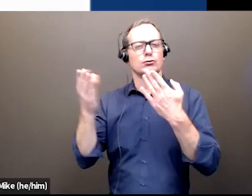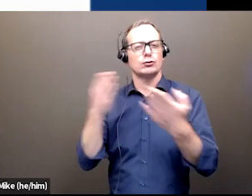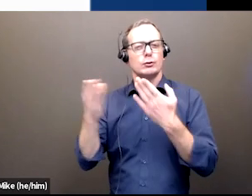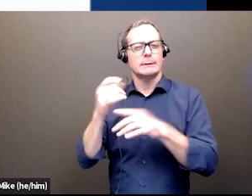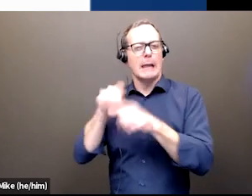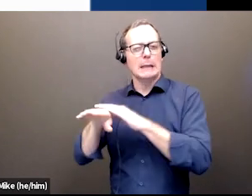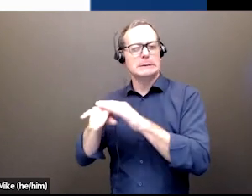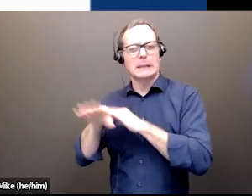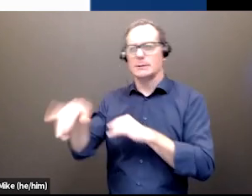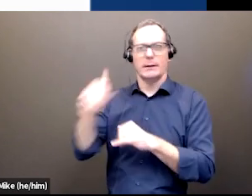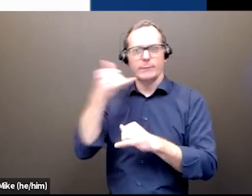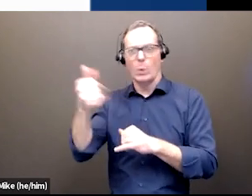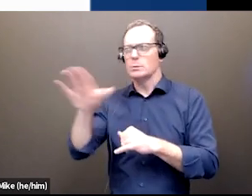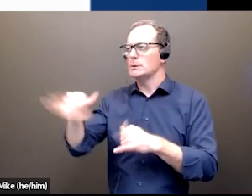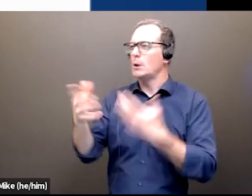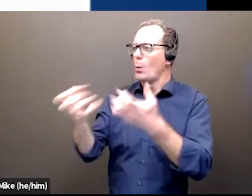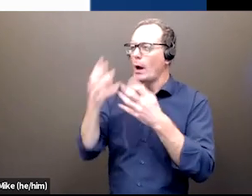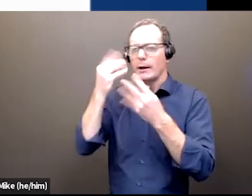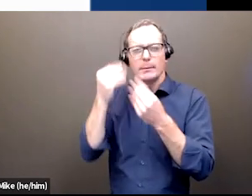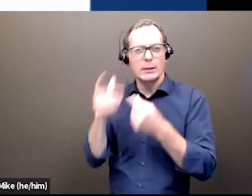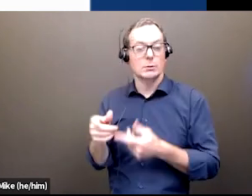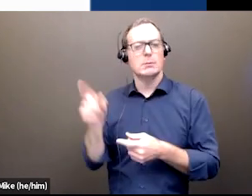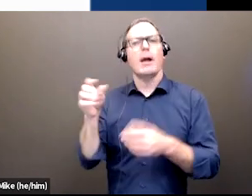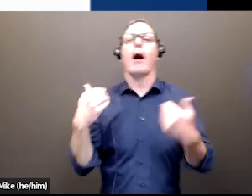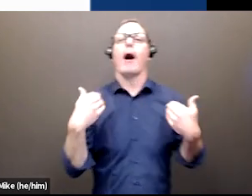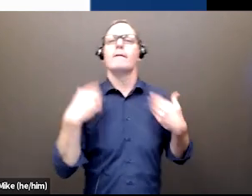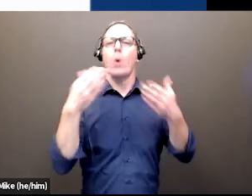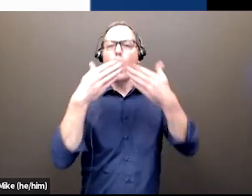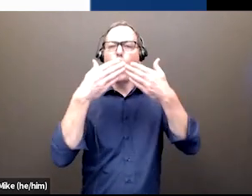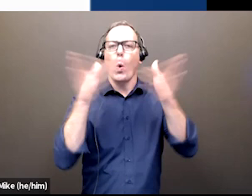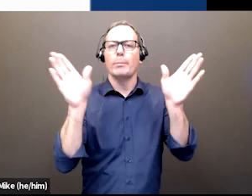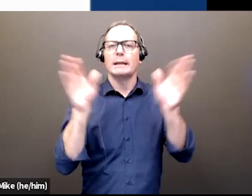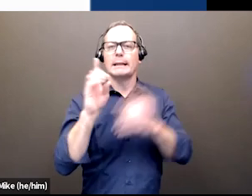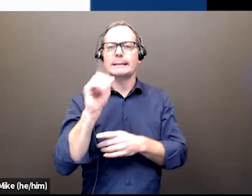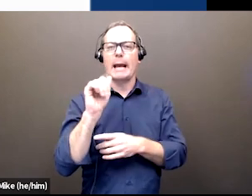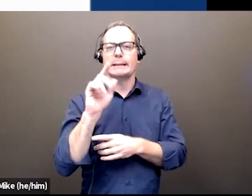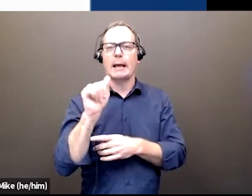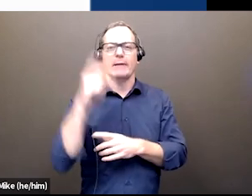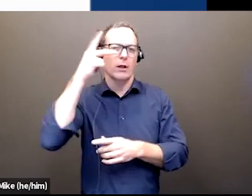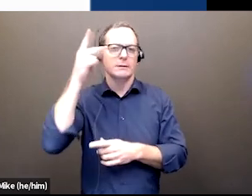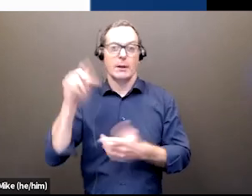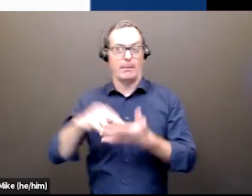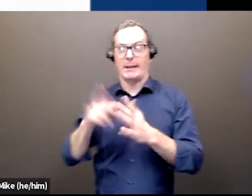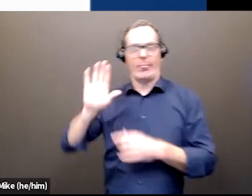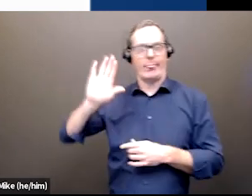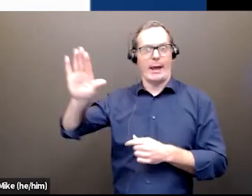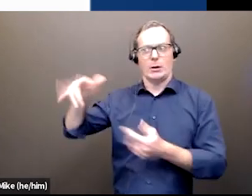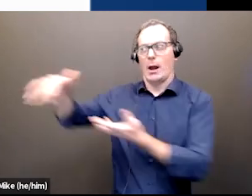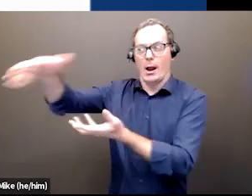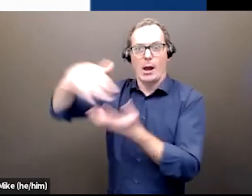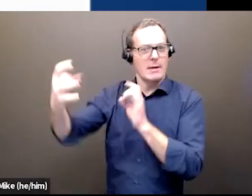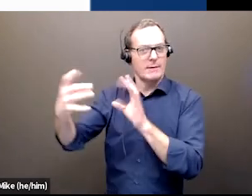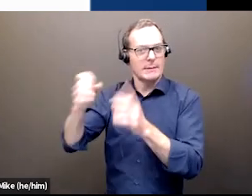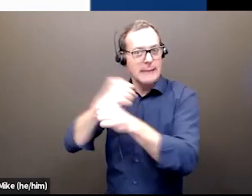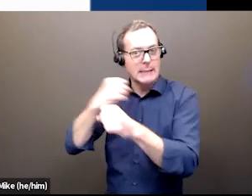standards-based with an open data philosophy, meaning that they can make data as open and available as possible to the community through